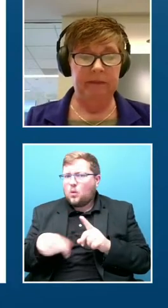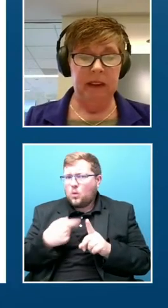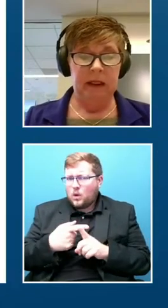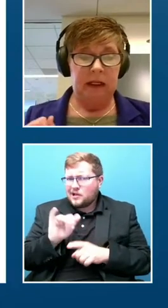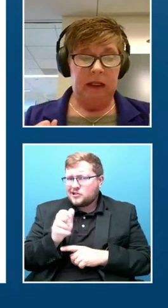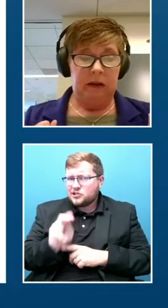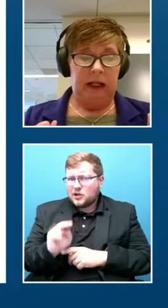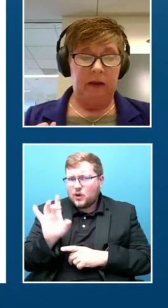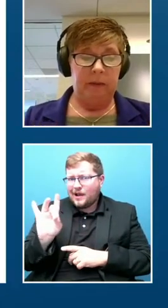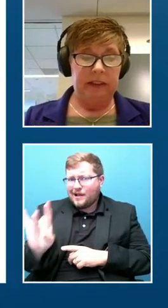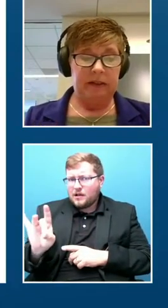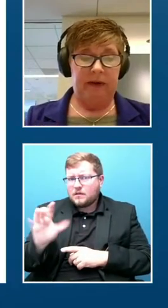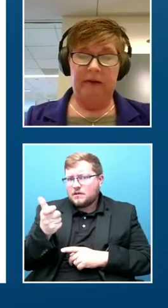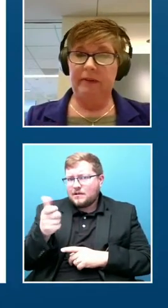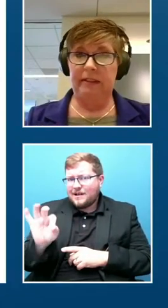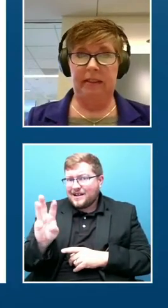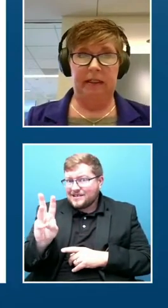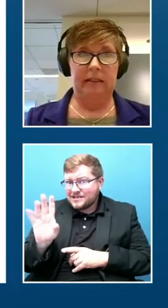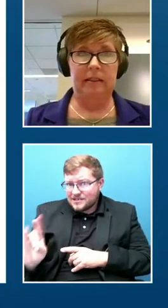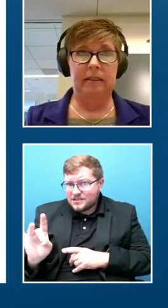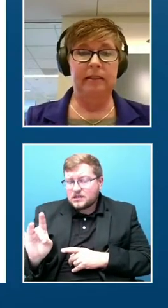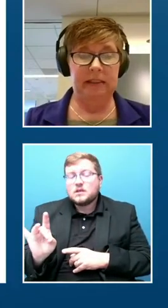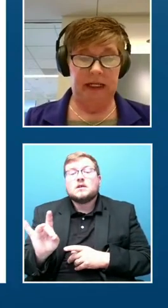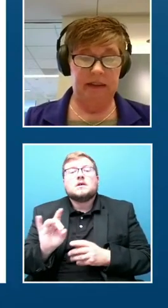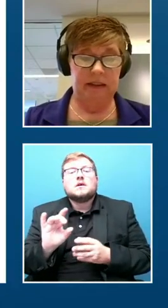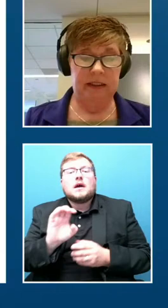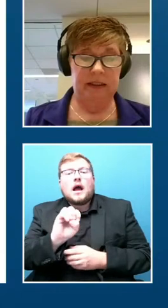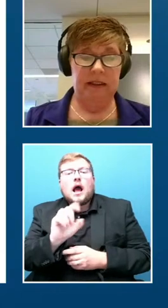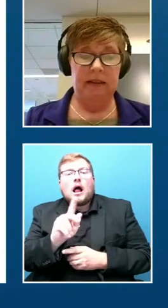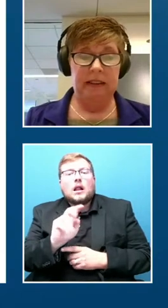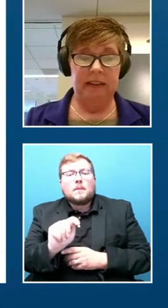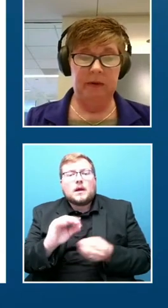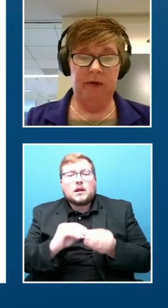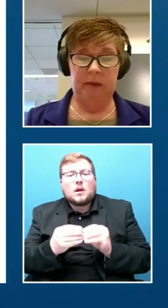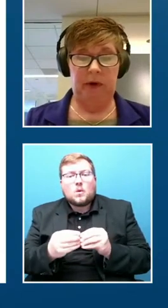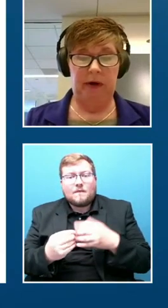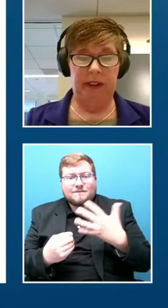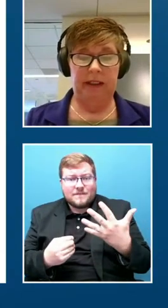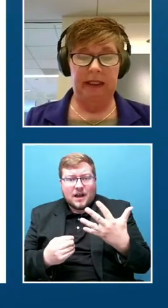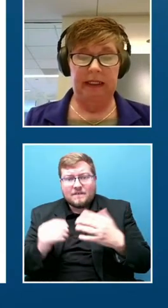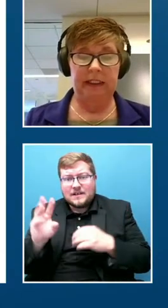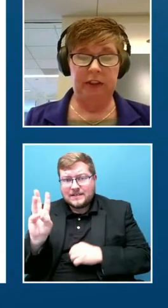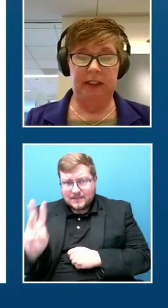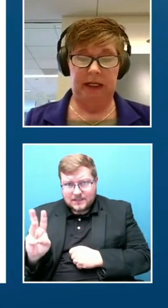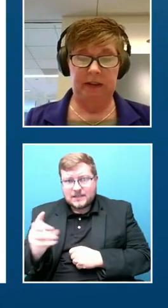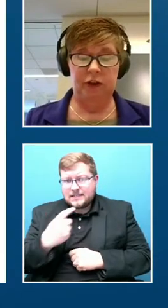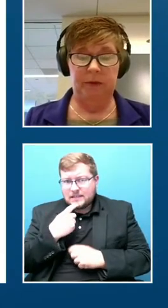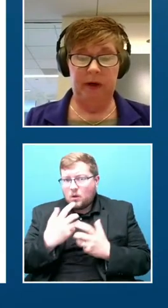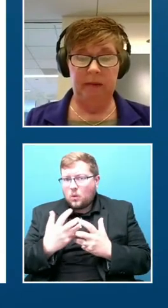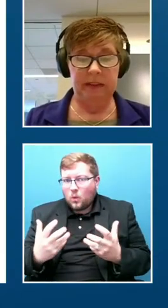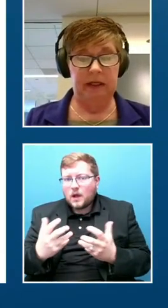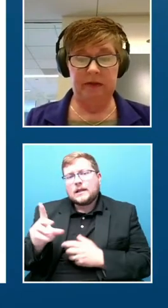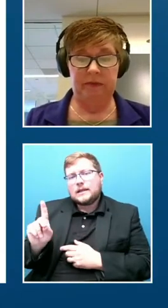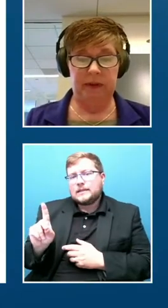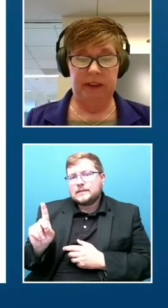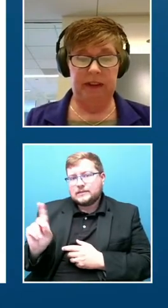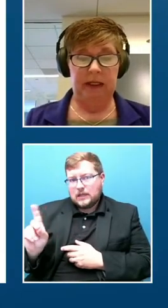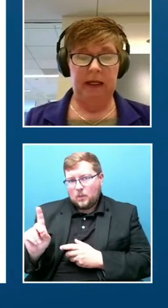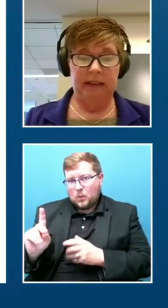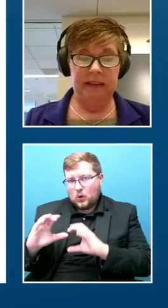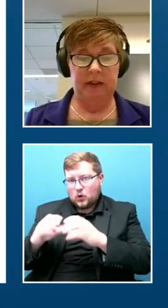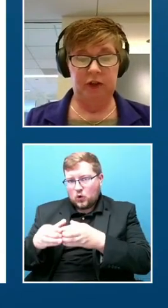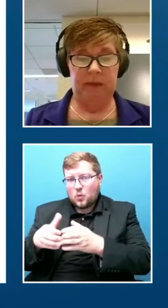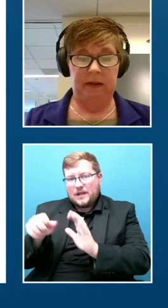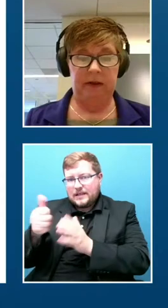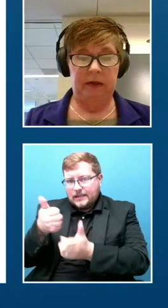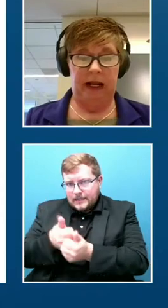1968. Elements 5 and 6 state, the Democratic Party in each state should publicize fully